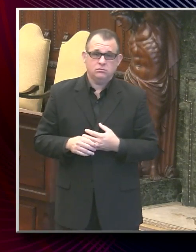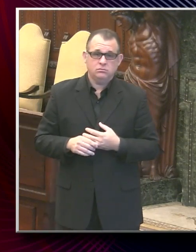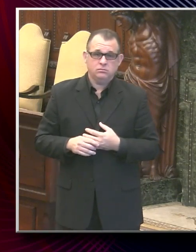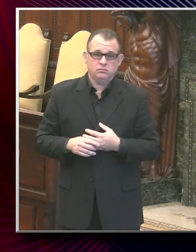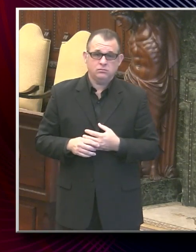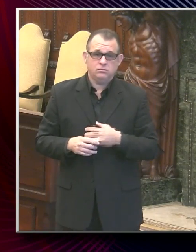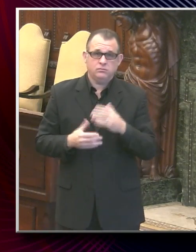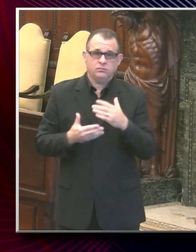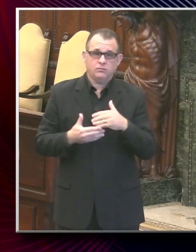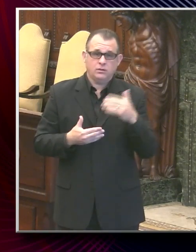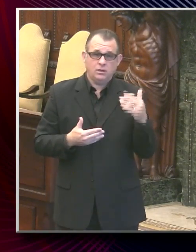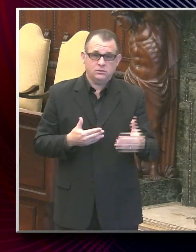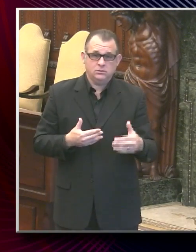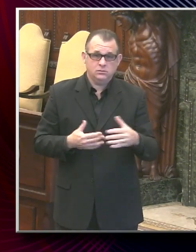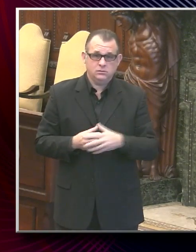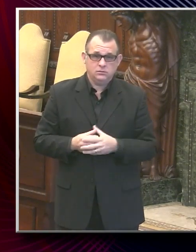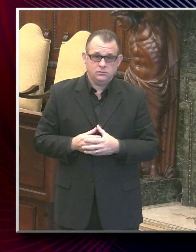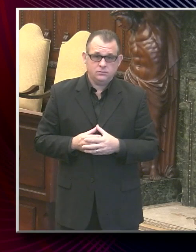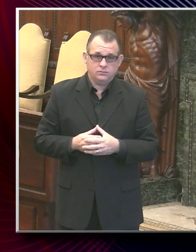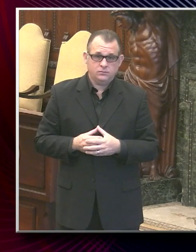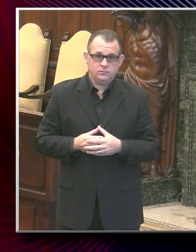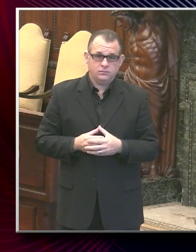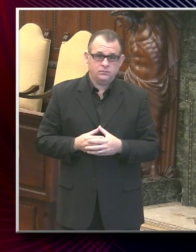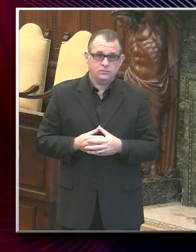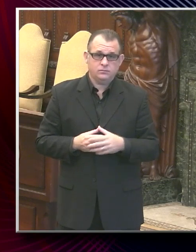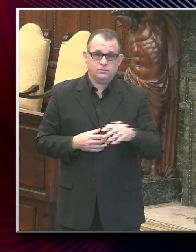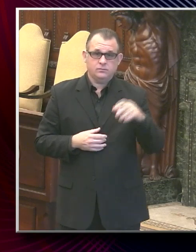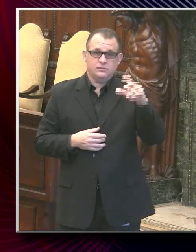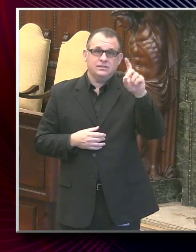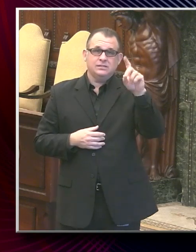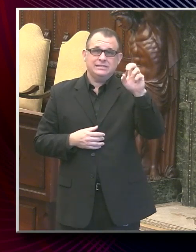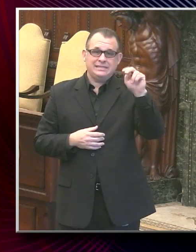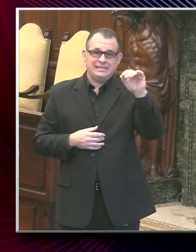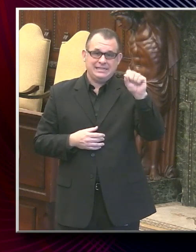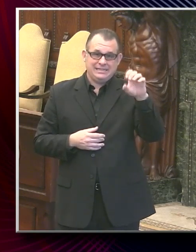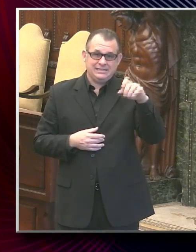Max, we're going to go now to Denise Clay of the Sunday Sun.